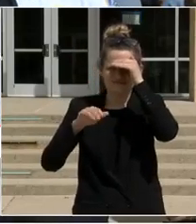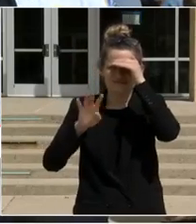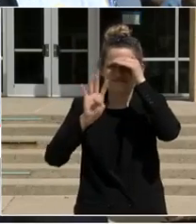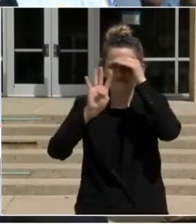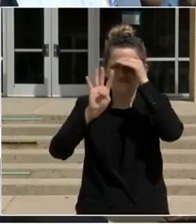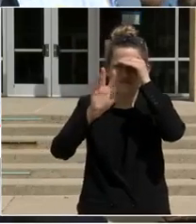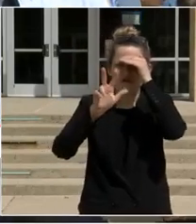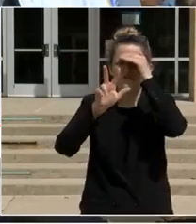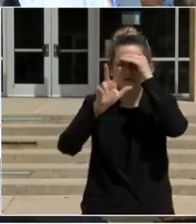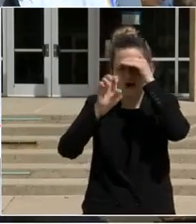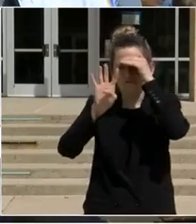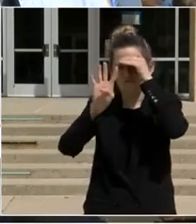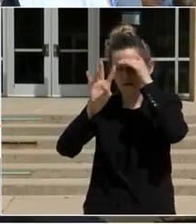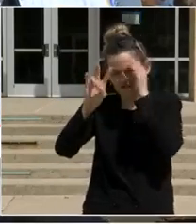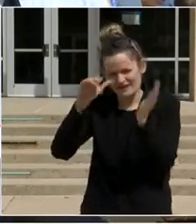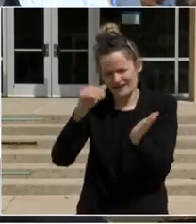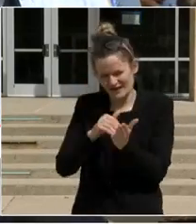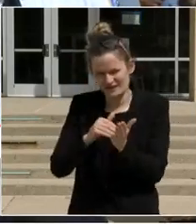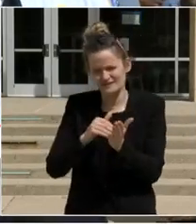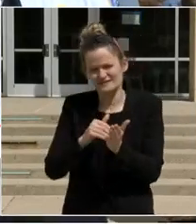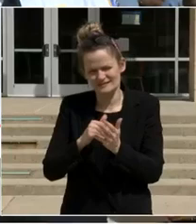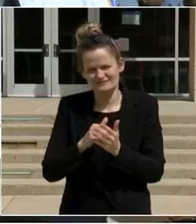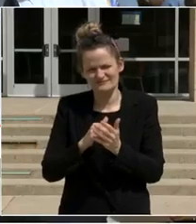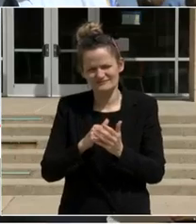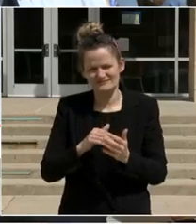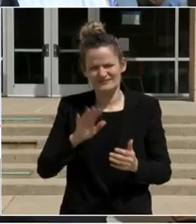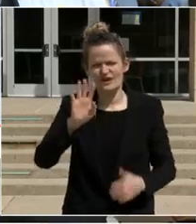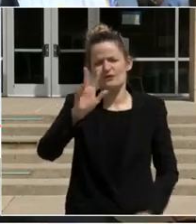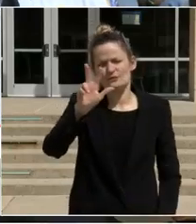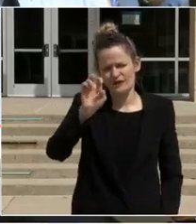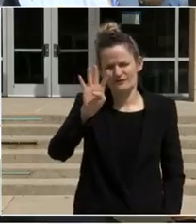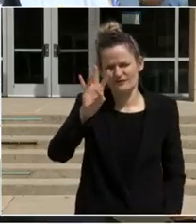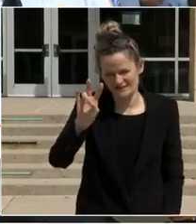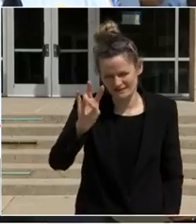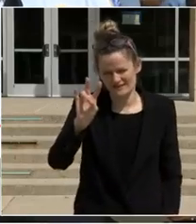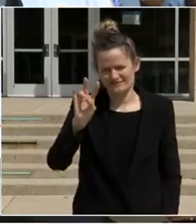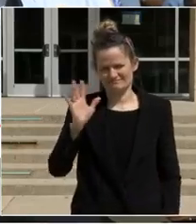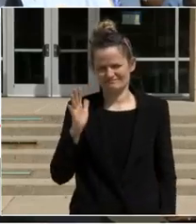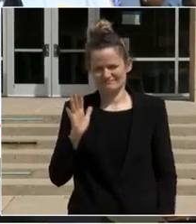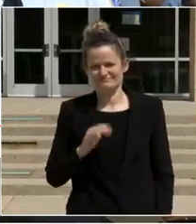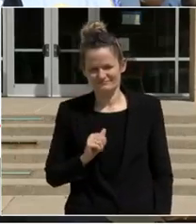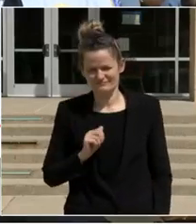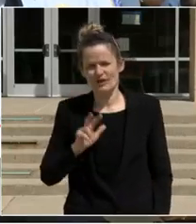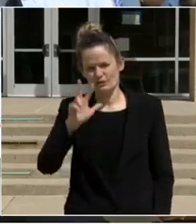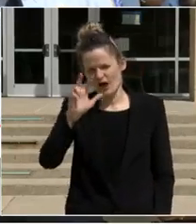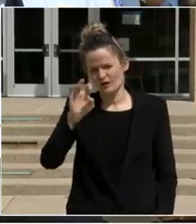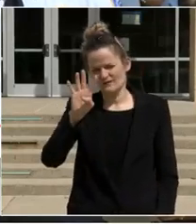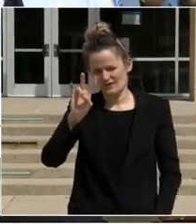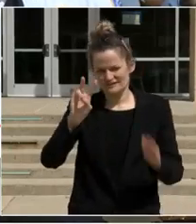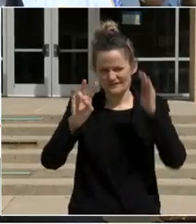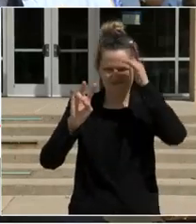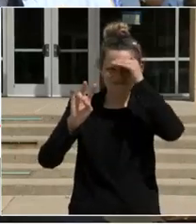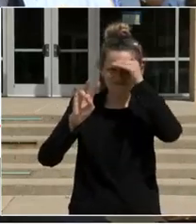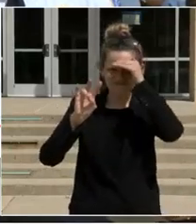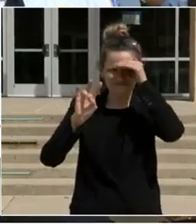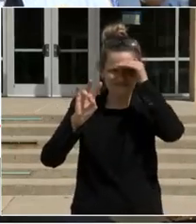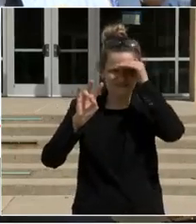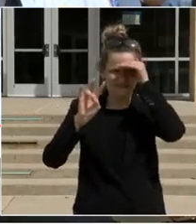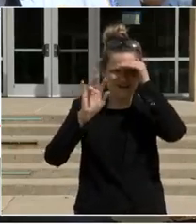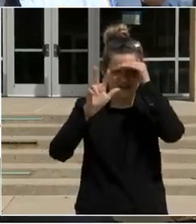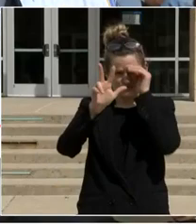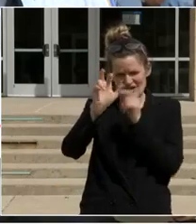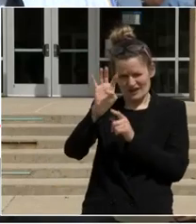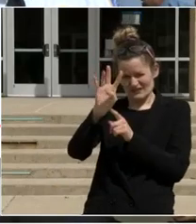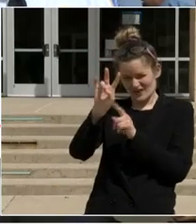upcoming year. Focus on keeping 300. Because that's the number that we might lose if we don't have some